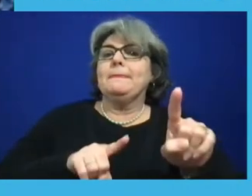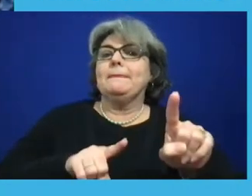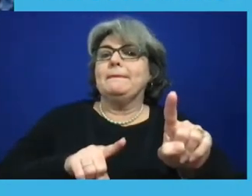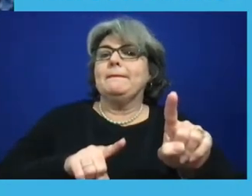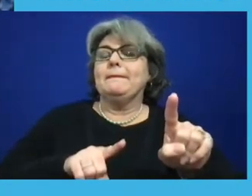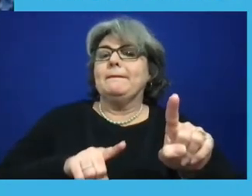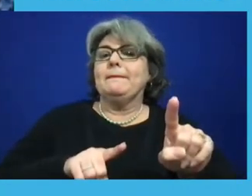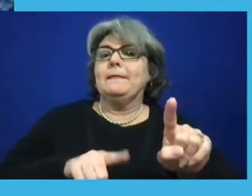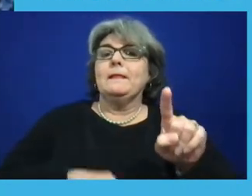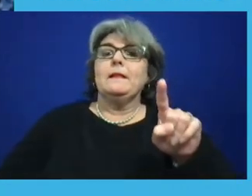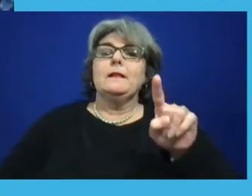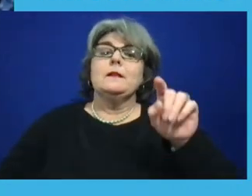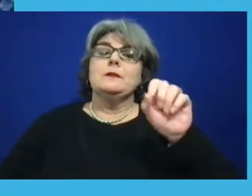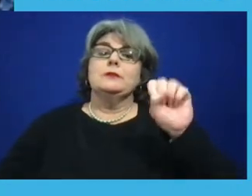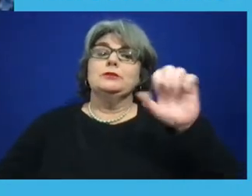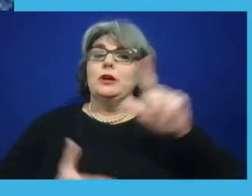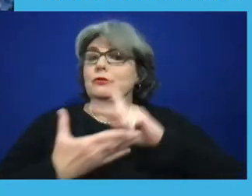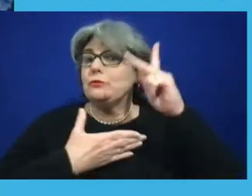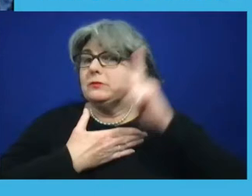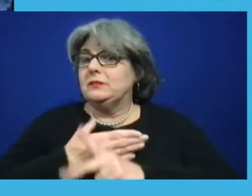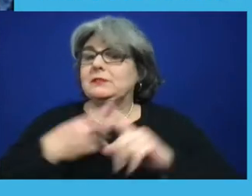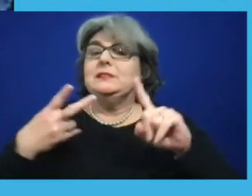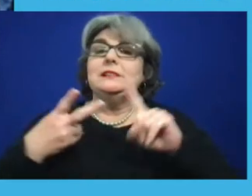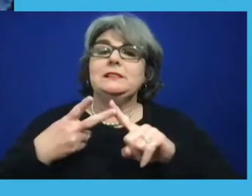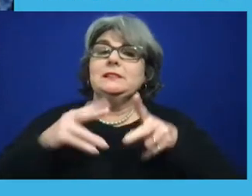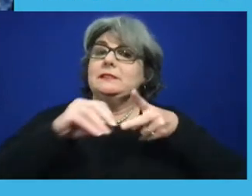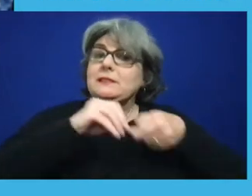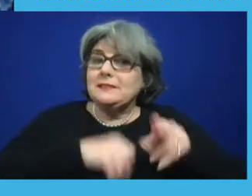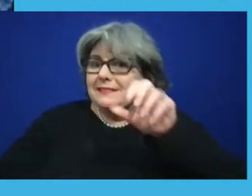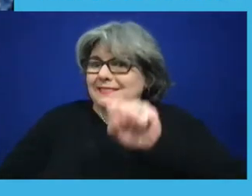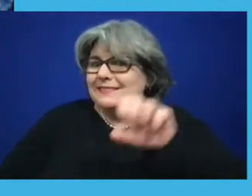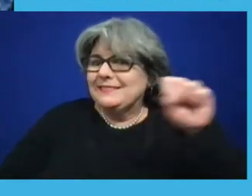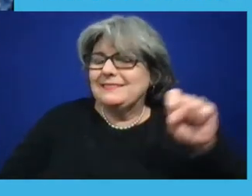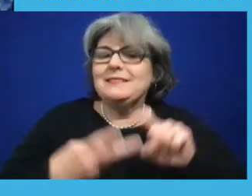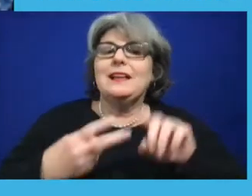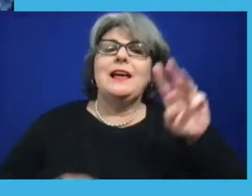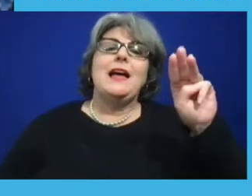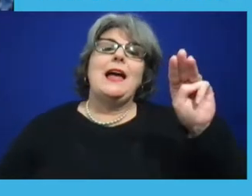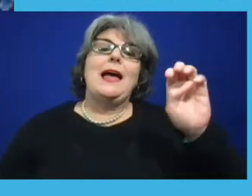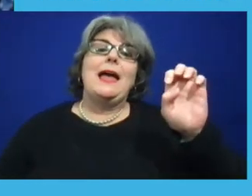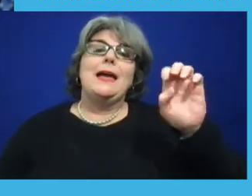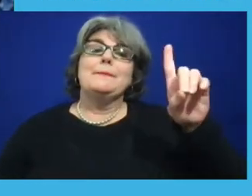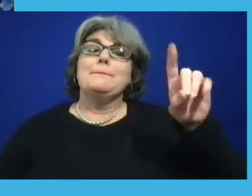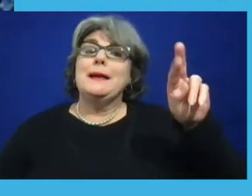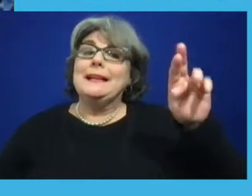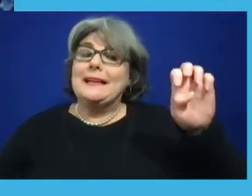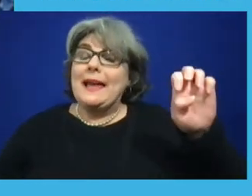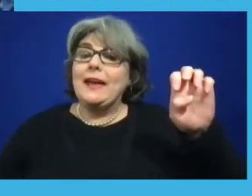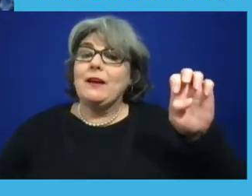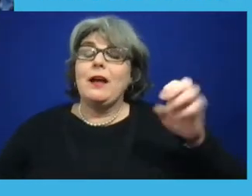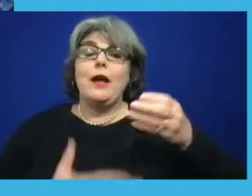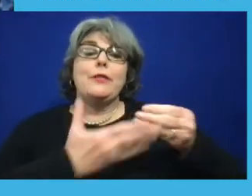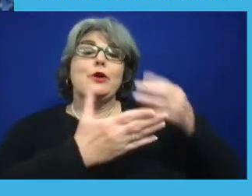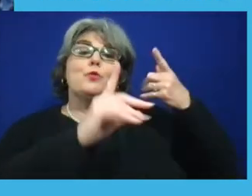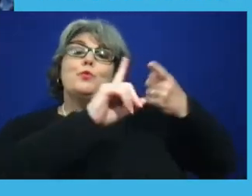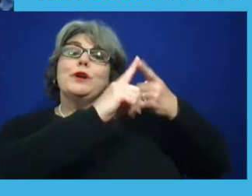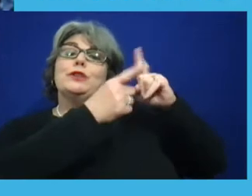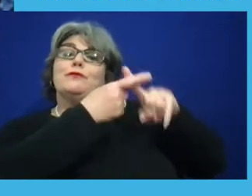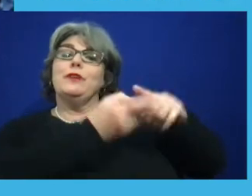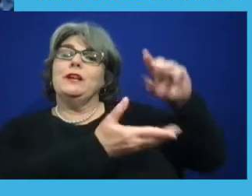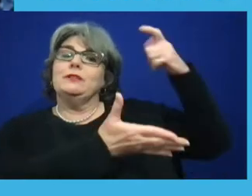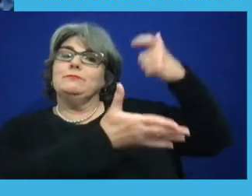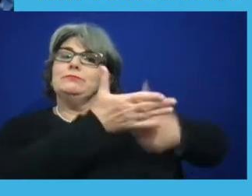answer they've got for everything. They want to gut social programs, they want to cut Social Security and